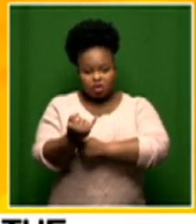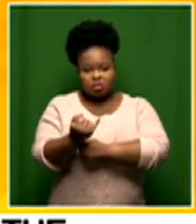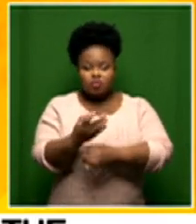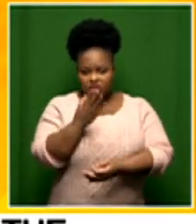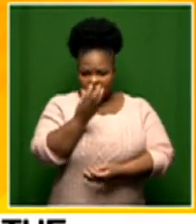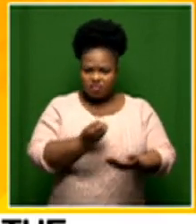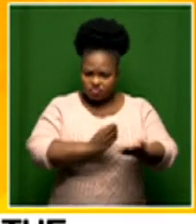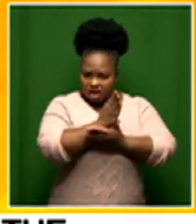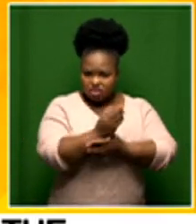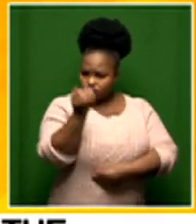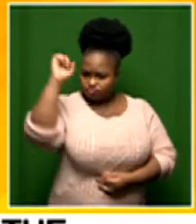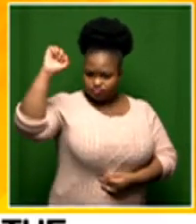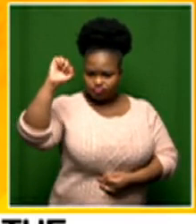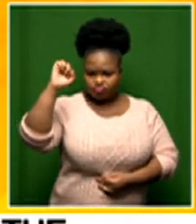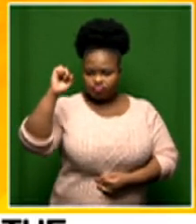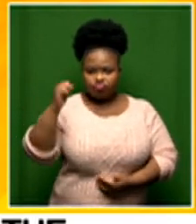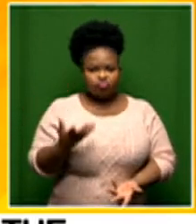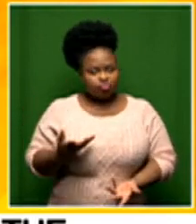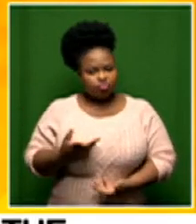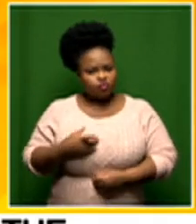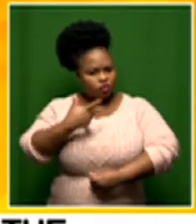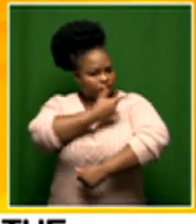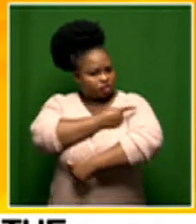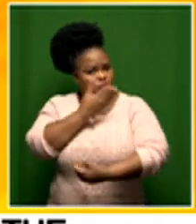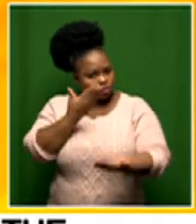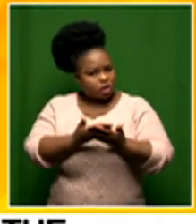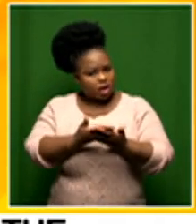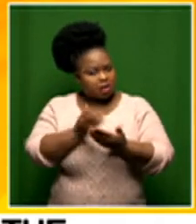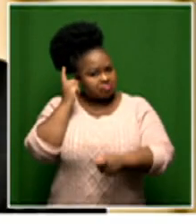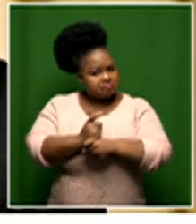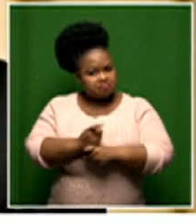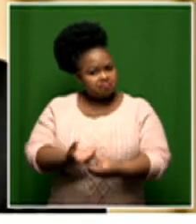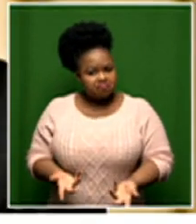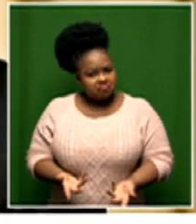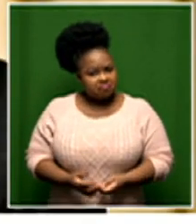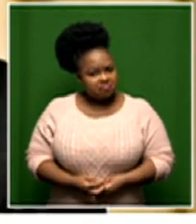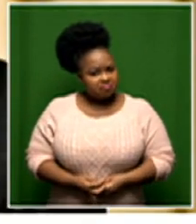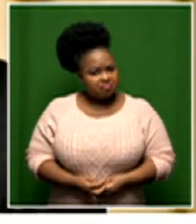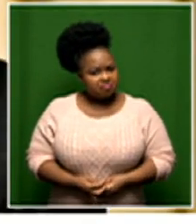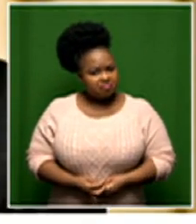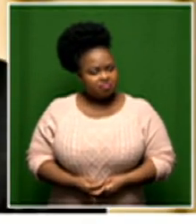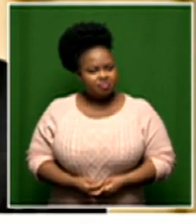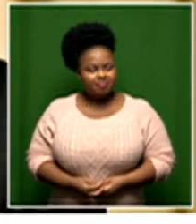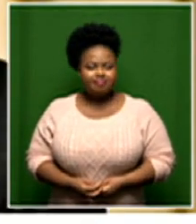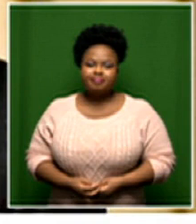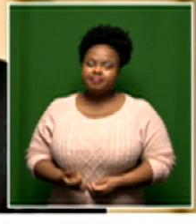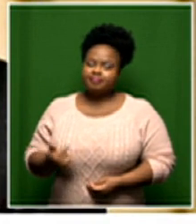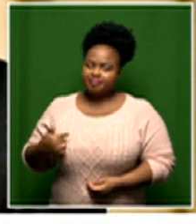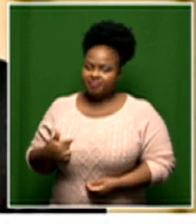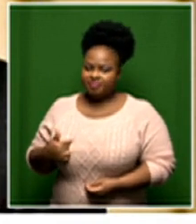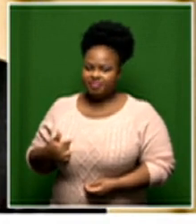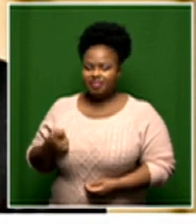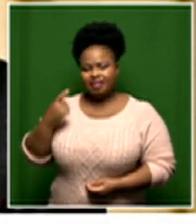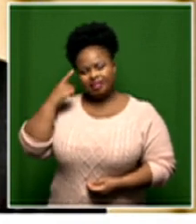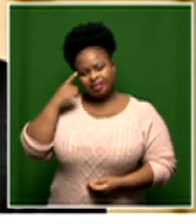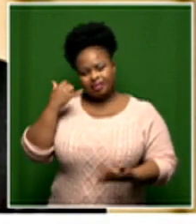to decline vaccination? Well, I think we start from a